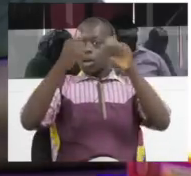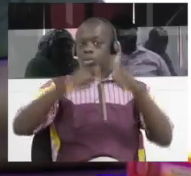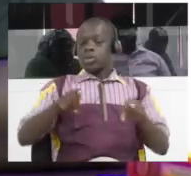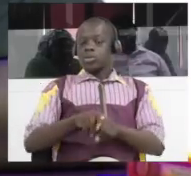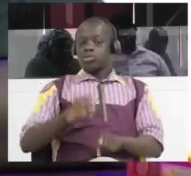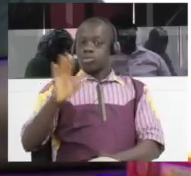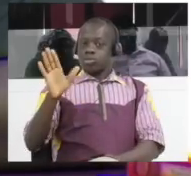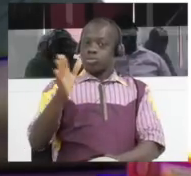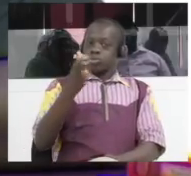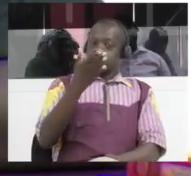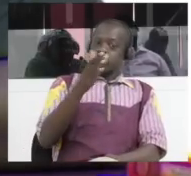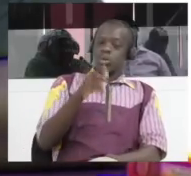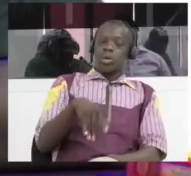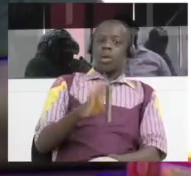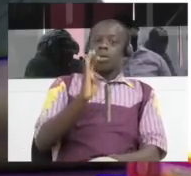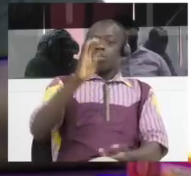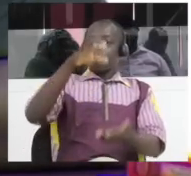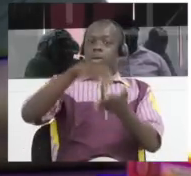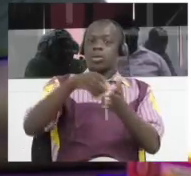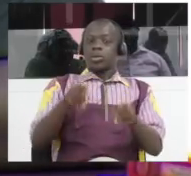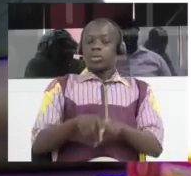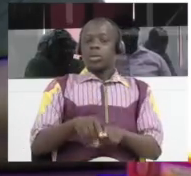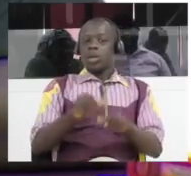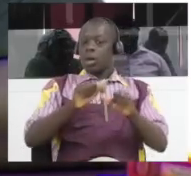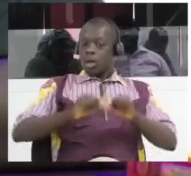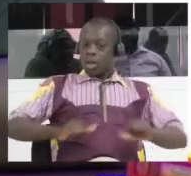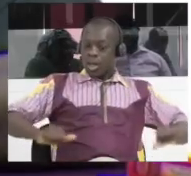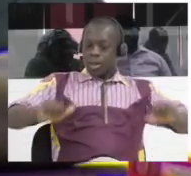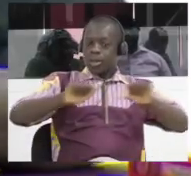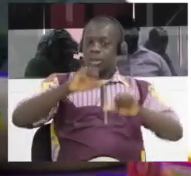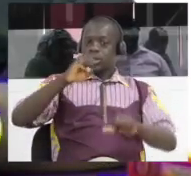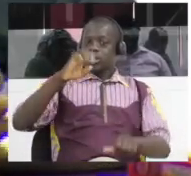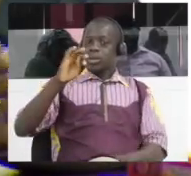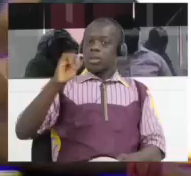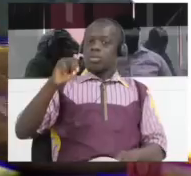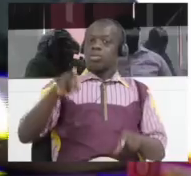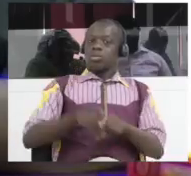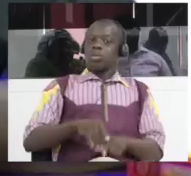we headed to Banjul, and around Steam Corner, the traffic started